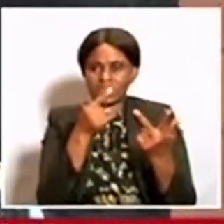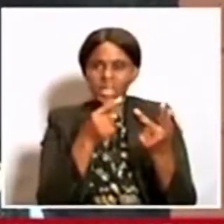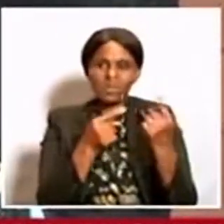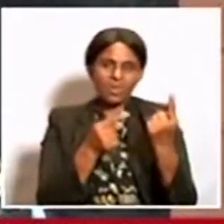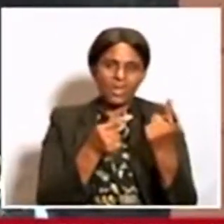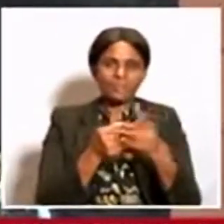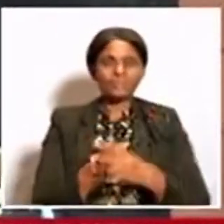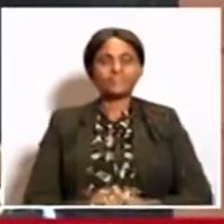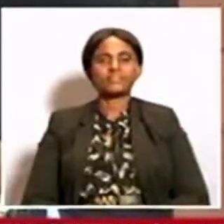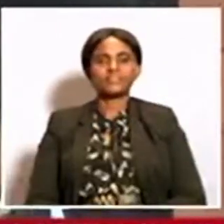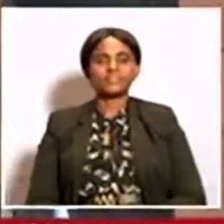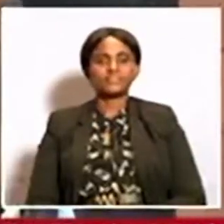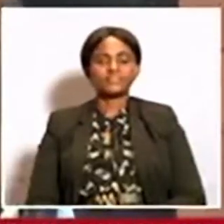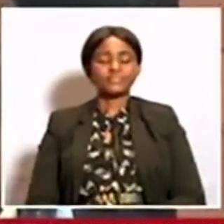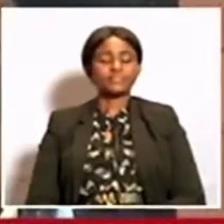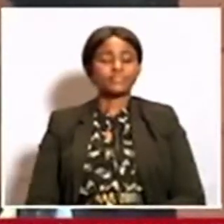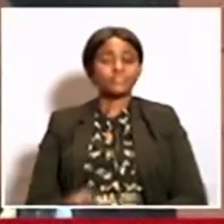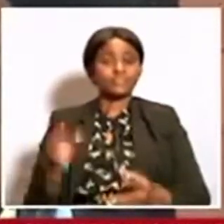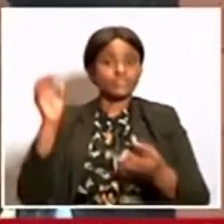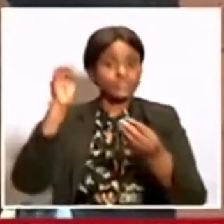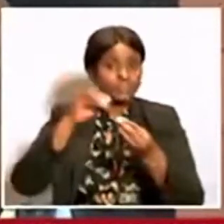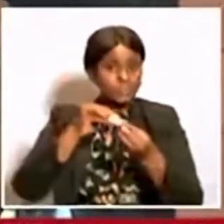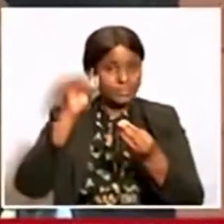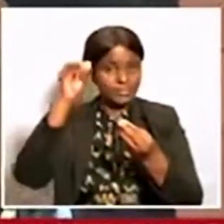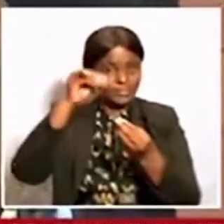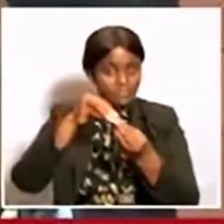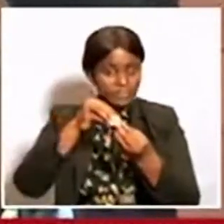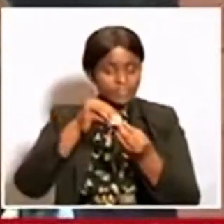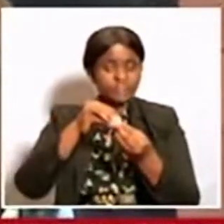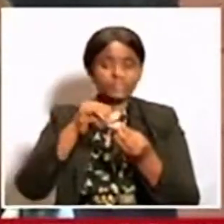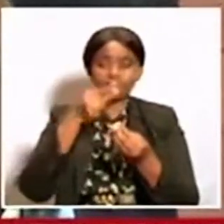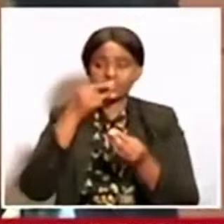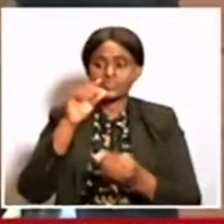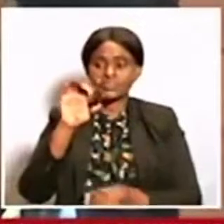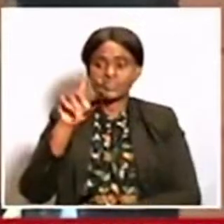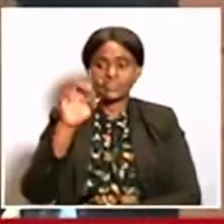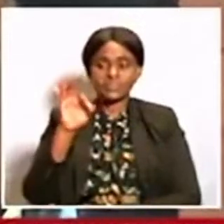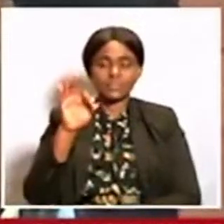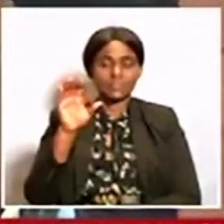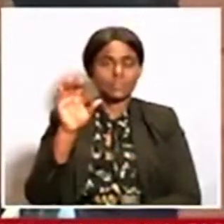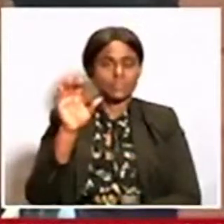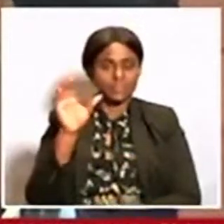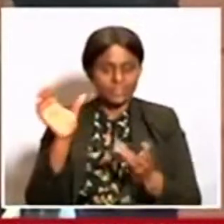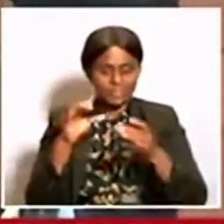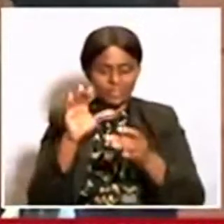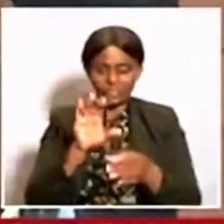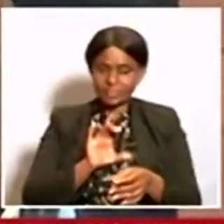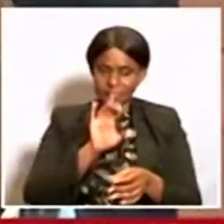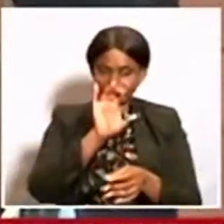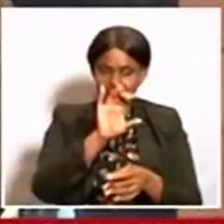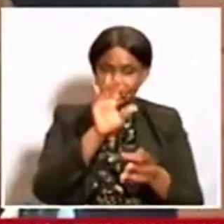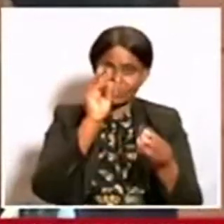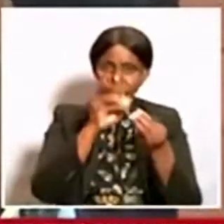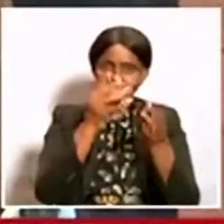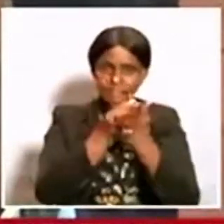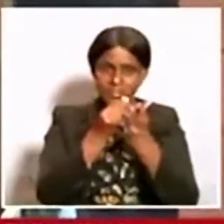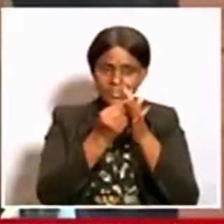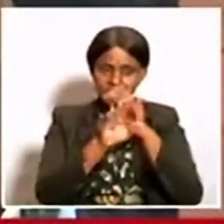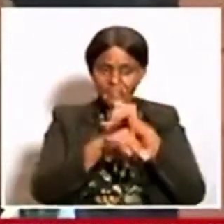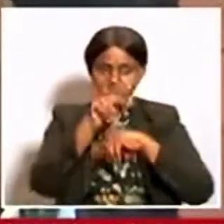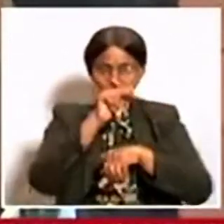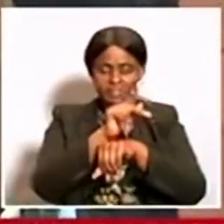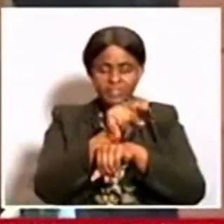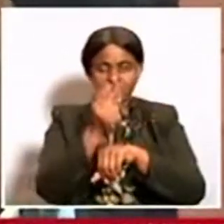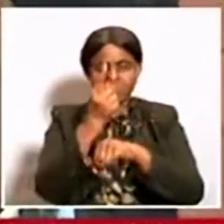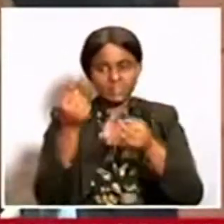1. Further, you are saying the CDF committee then allocated more funds under the community projects for a new 1